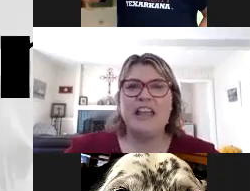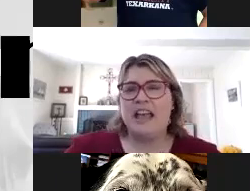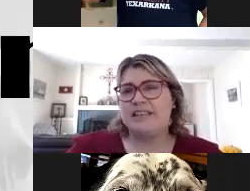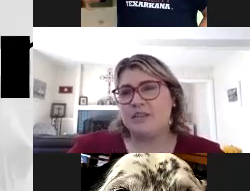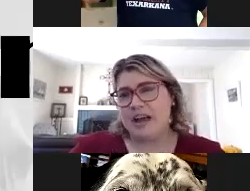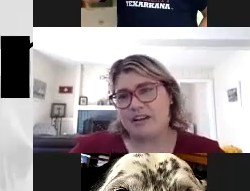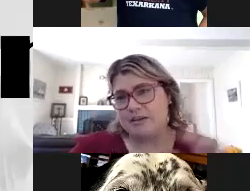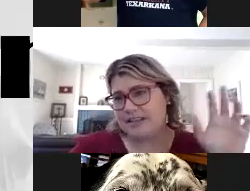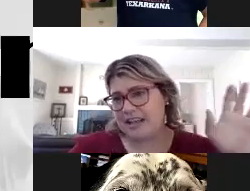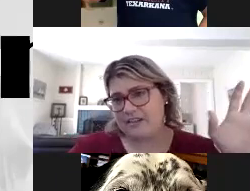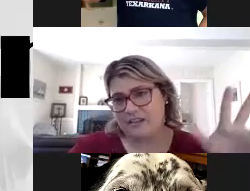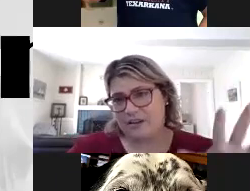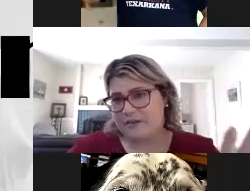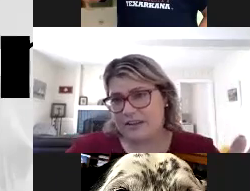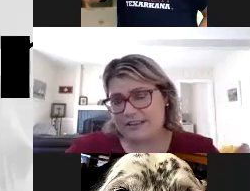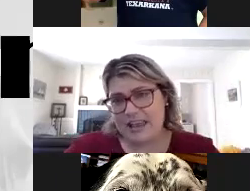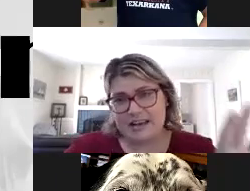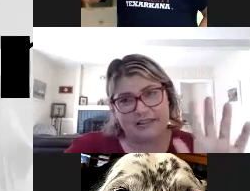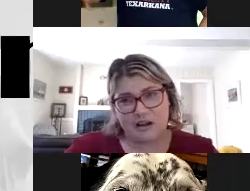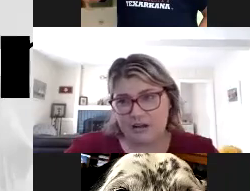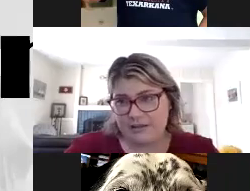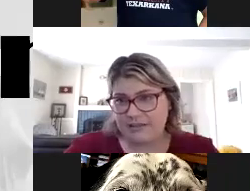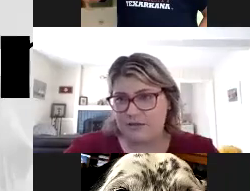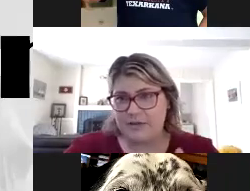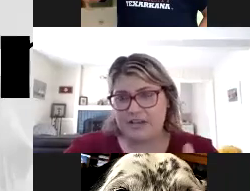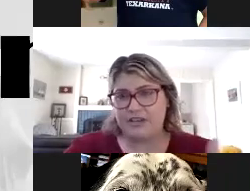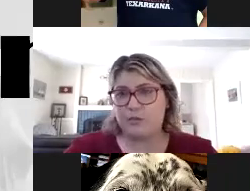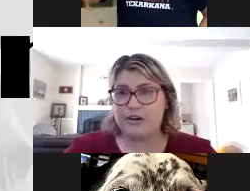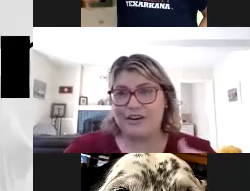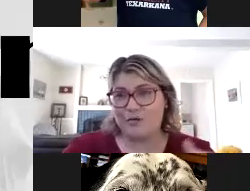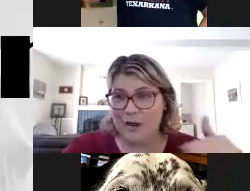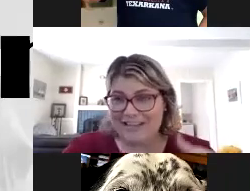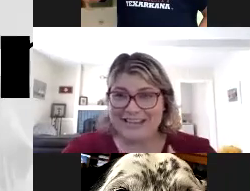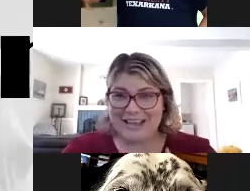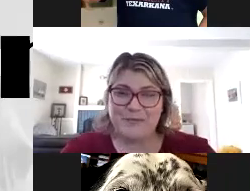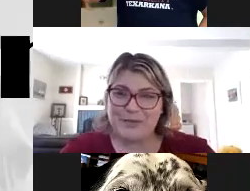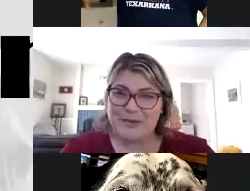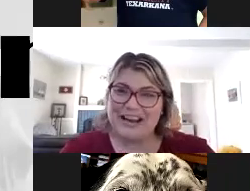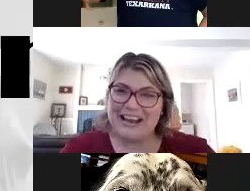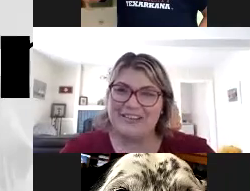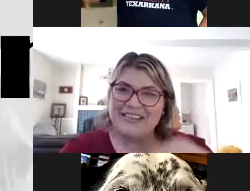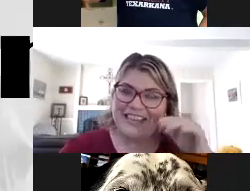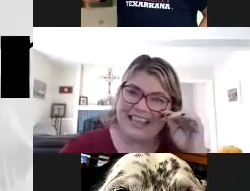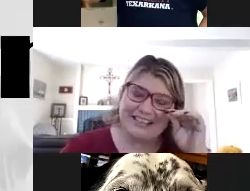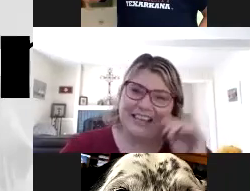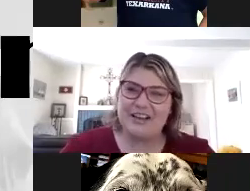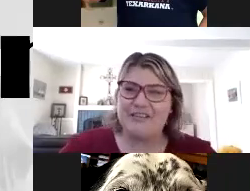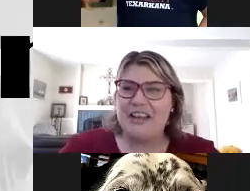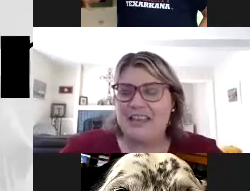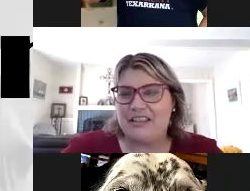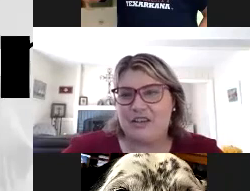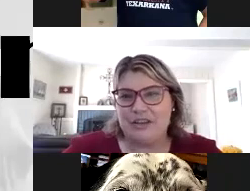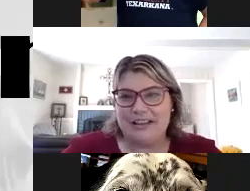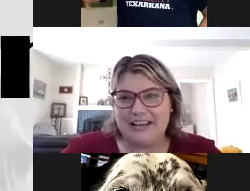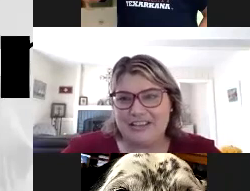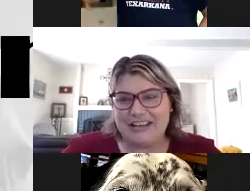information. And so how do you take all of these candidates, all of this information? We are winding up right now the end of